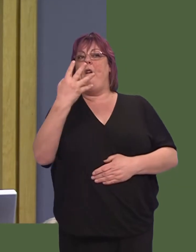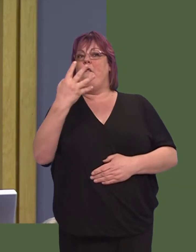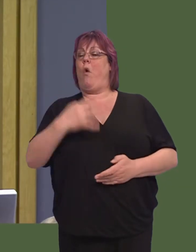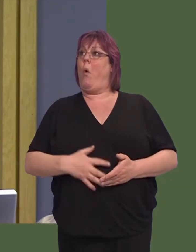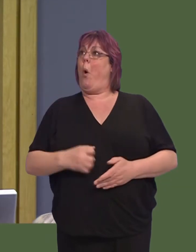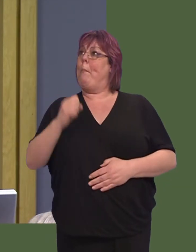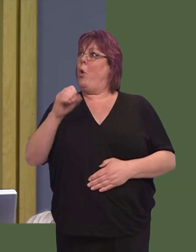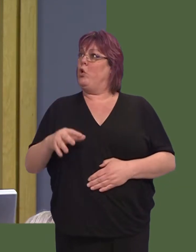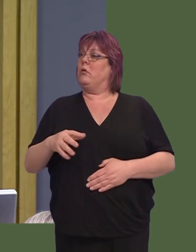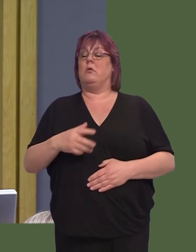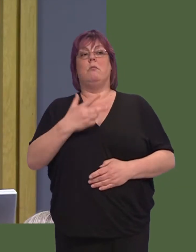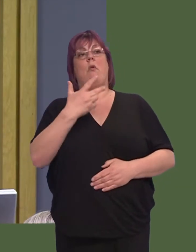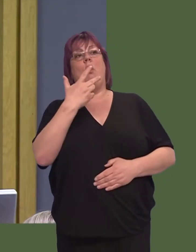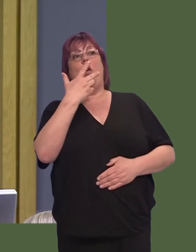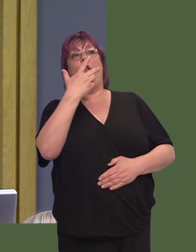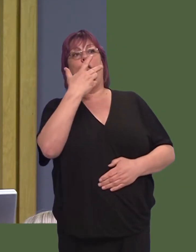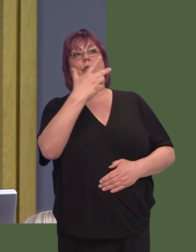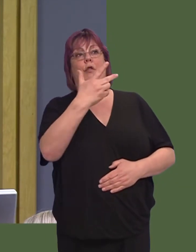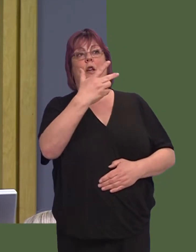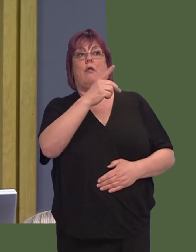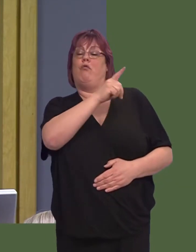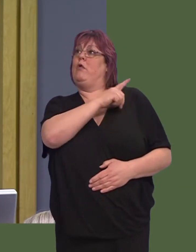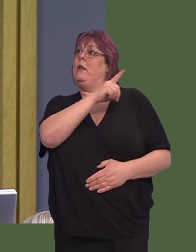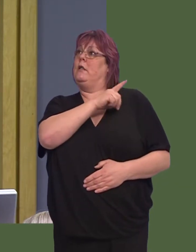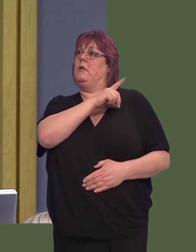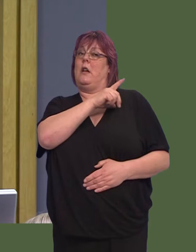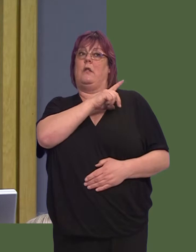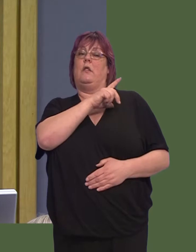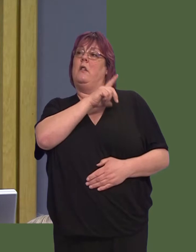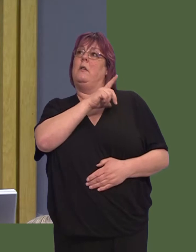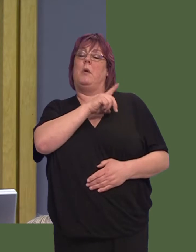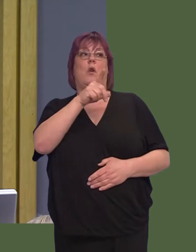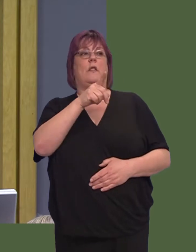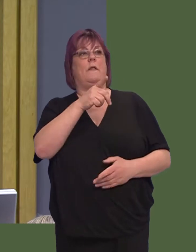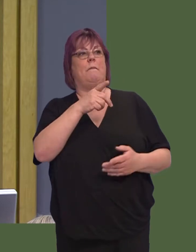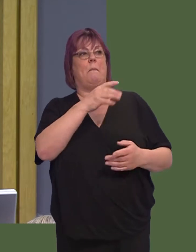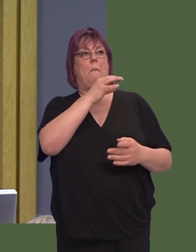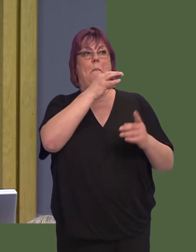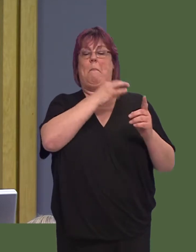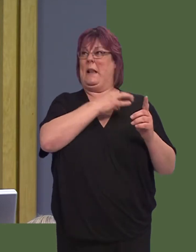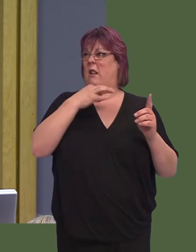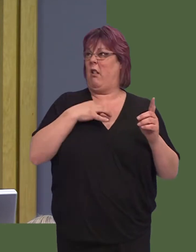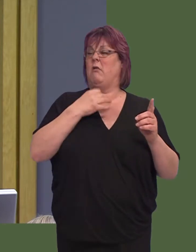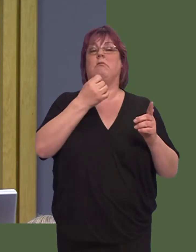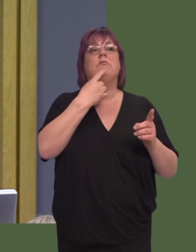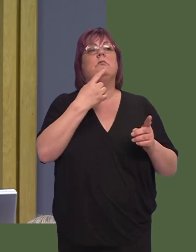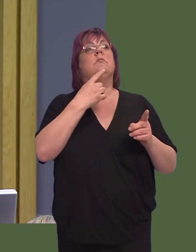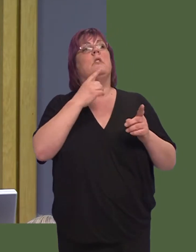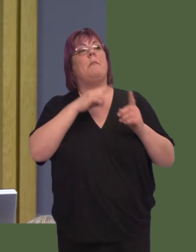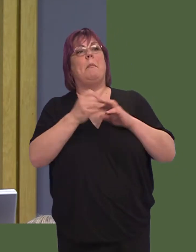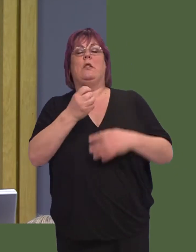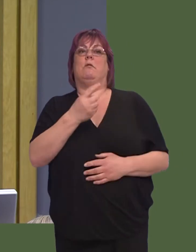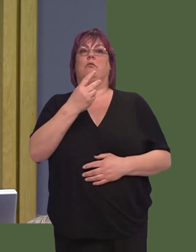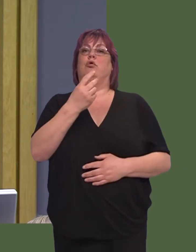4 abortions in Wales, nearly 80%, are medical rather than surgical procedures, which involve taking 2 doses of tablets